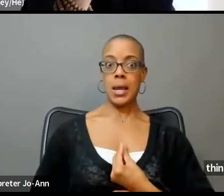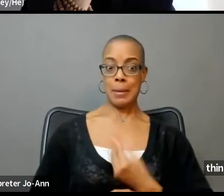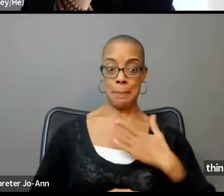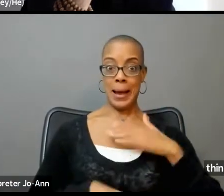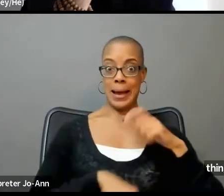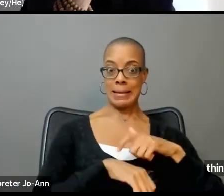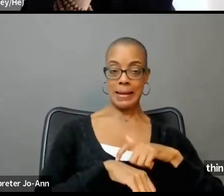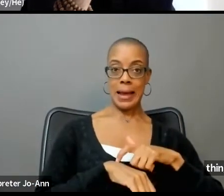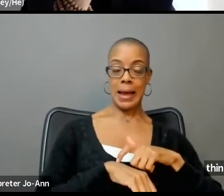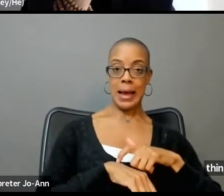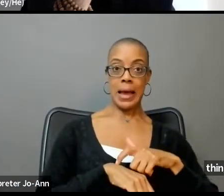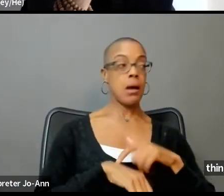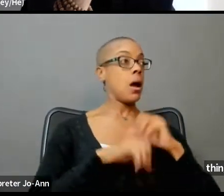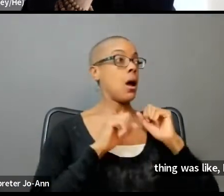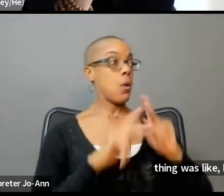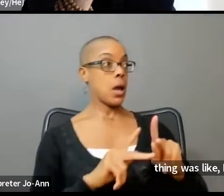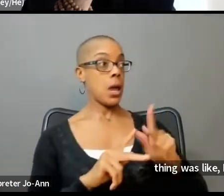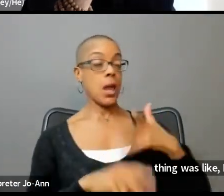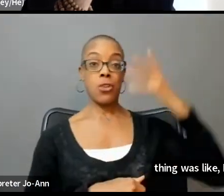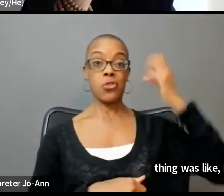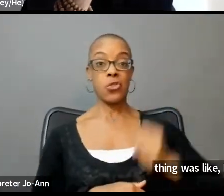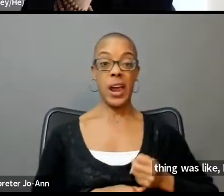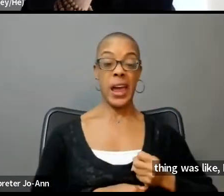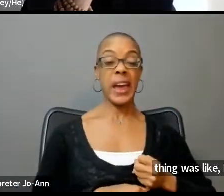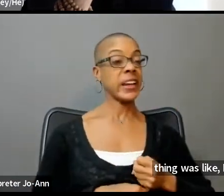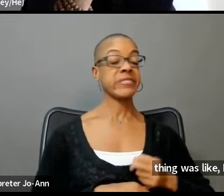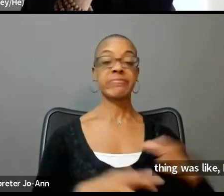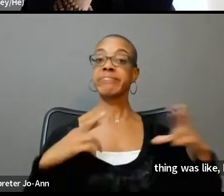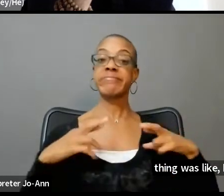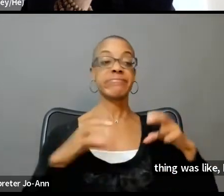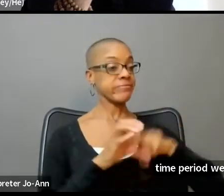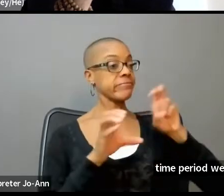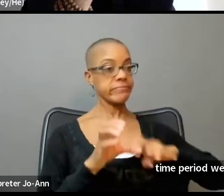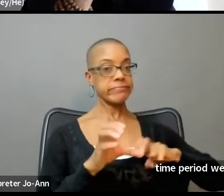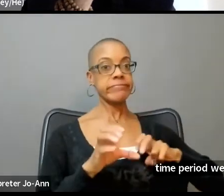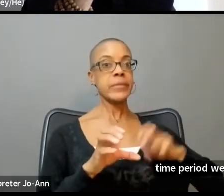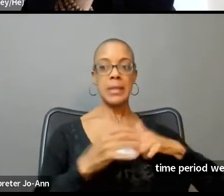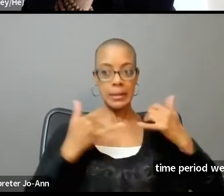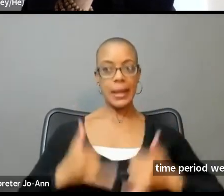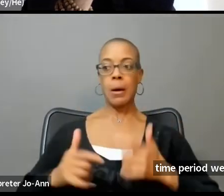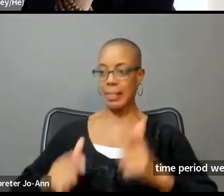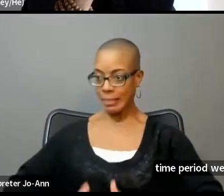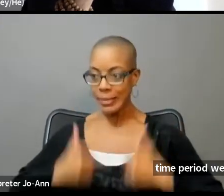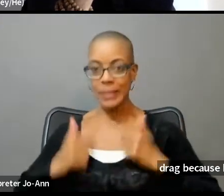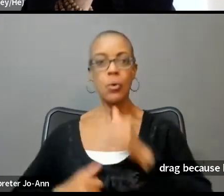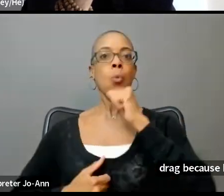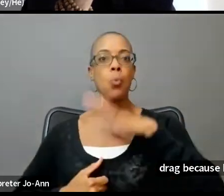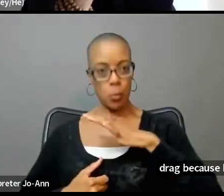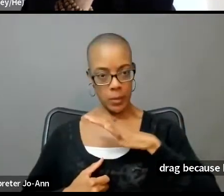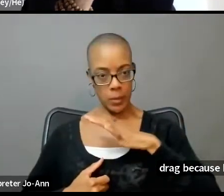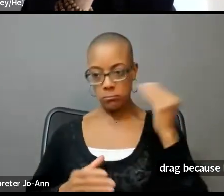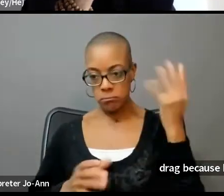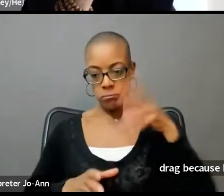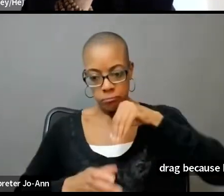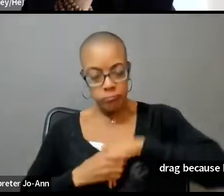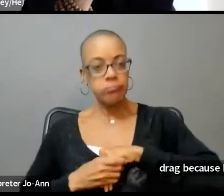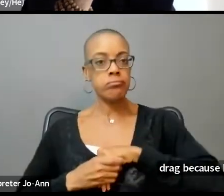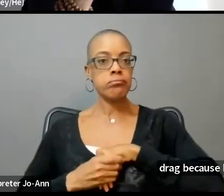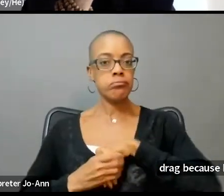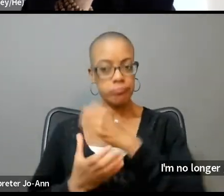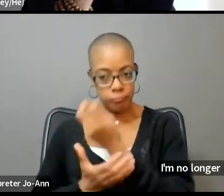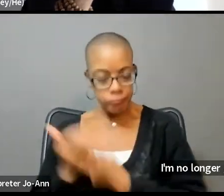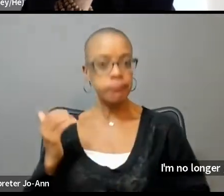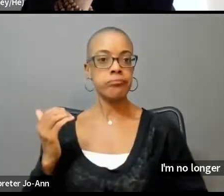like, okay, well, I'm hanging up my drag because I'm going to go and live as a woman. I'm no longer going to have done all this work or